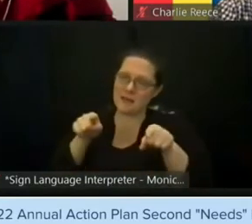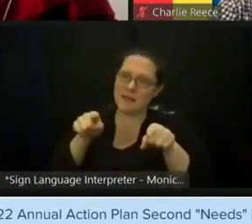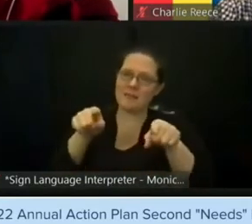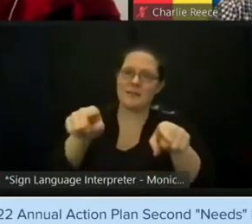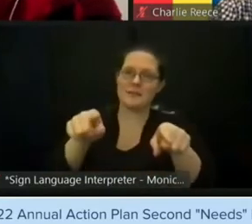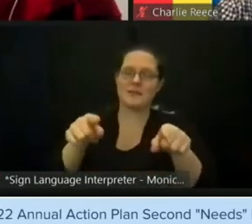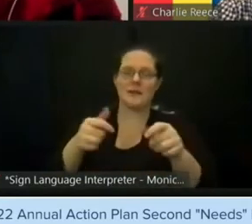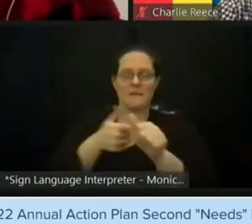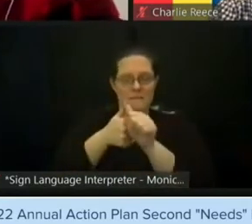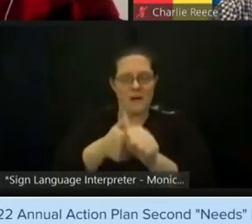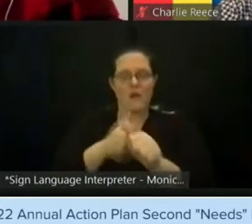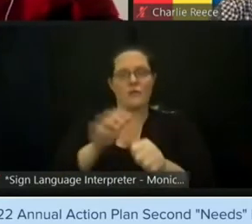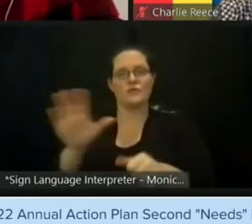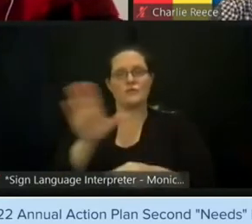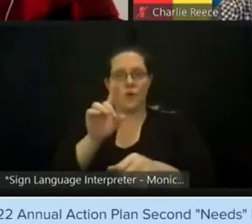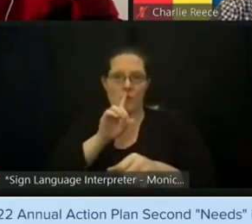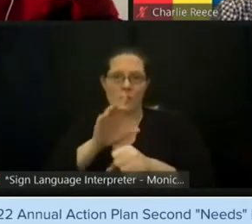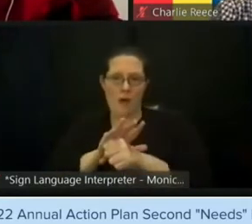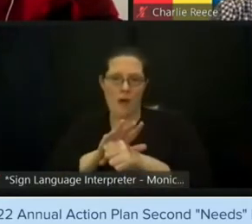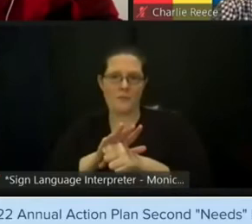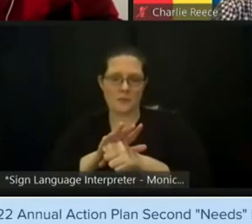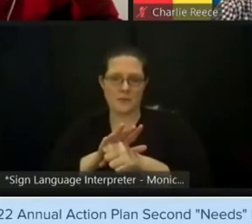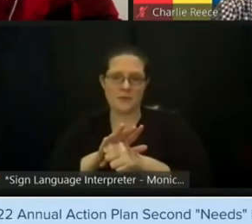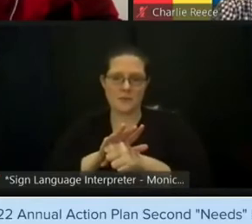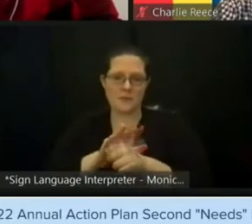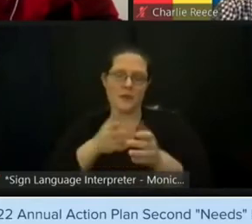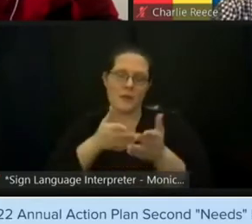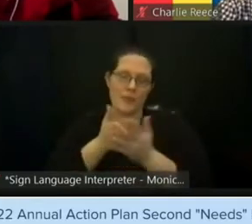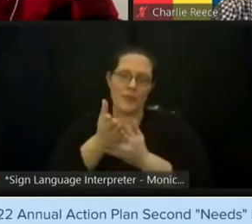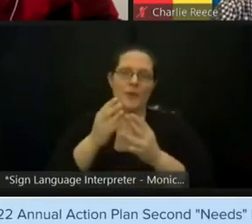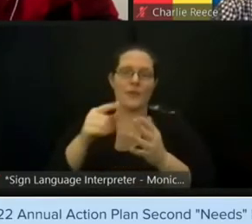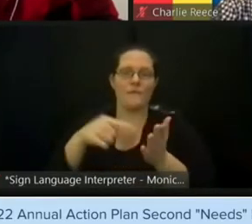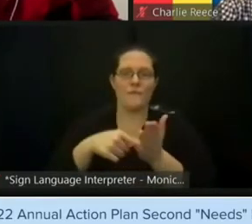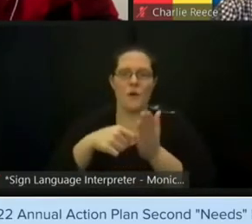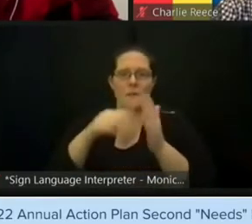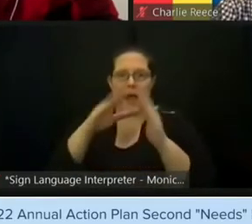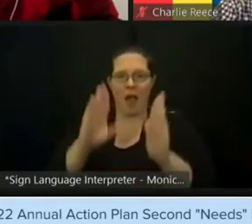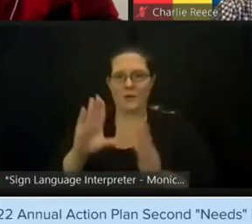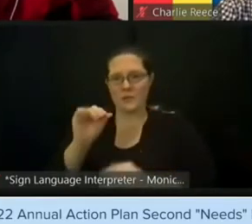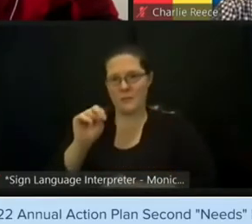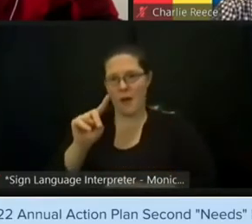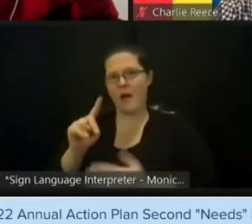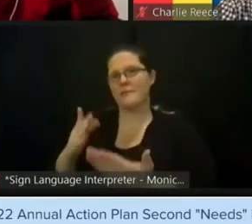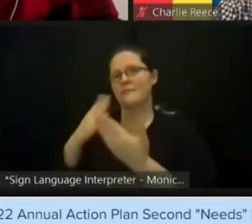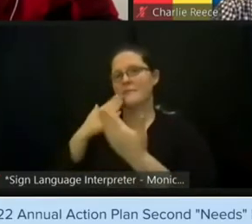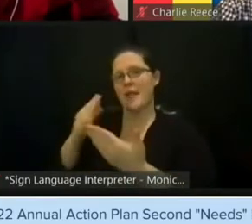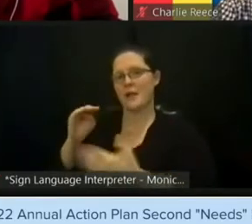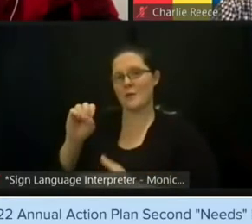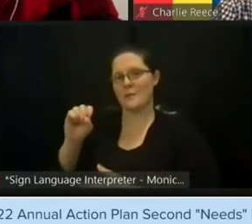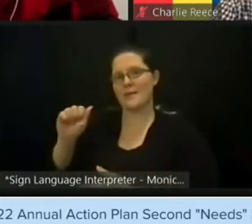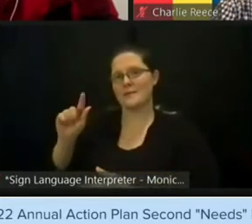with the promises made in the affordable housing bond. Thank you, Ms. Adams.